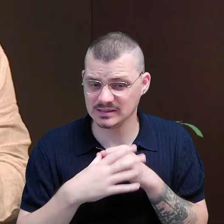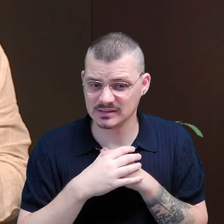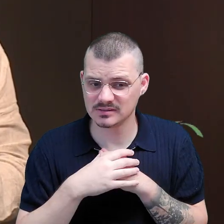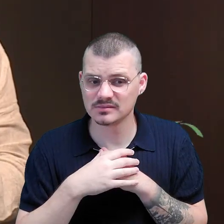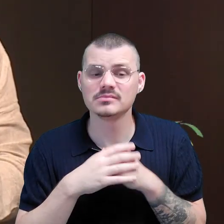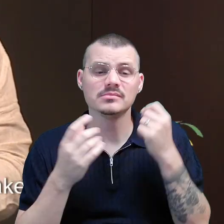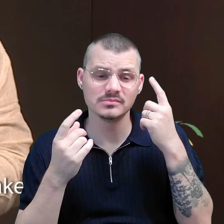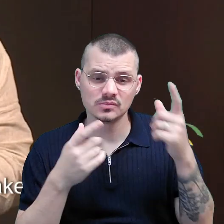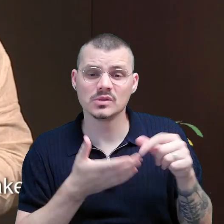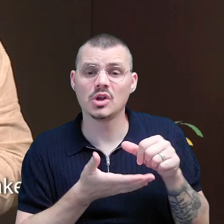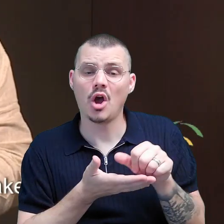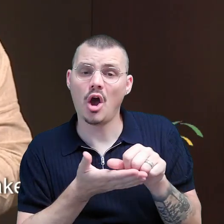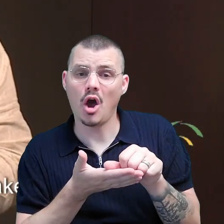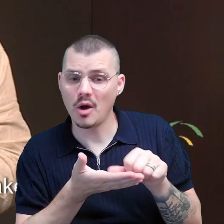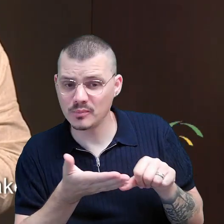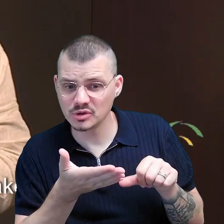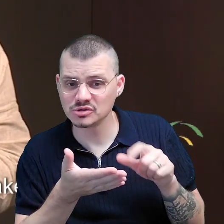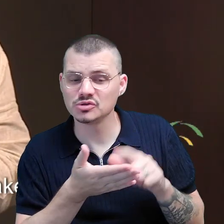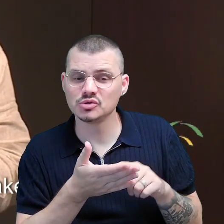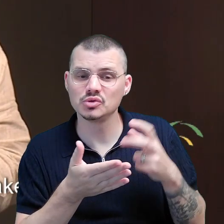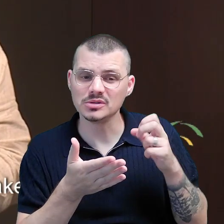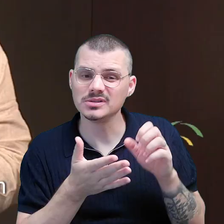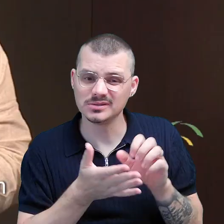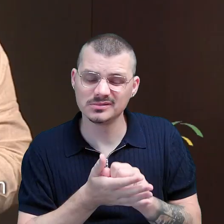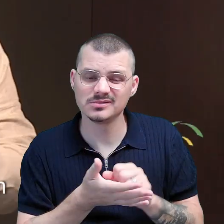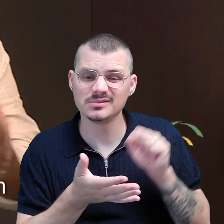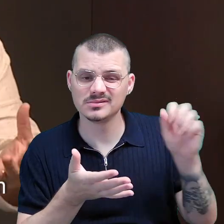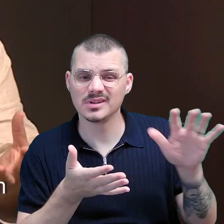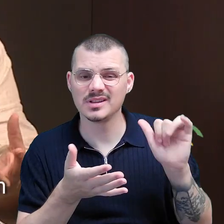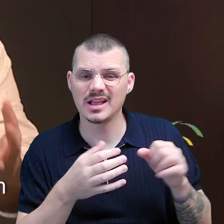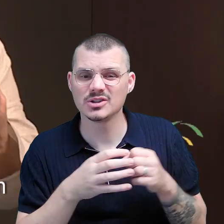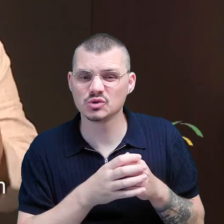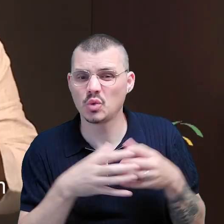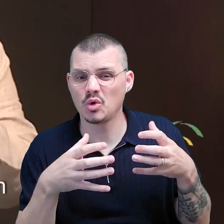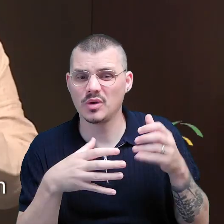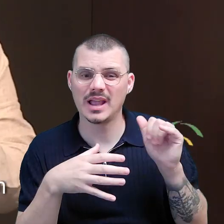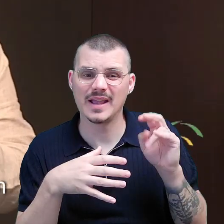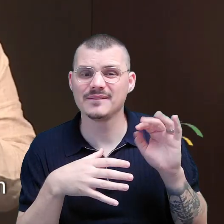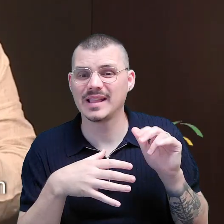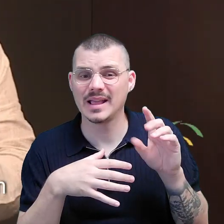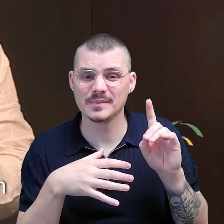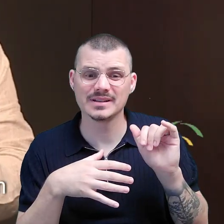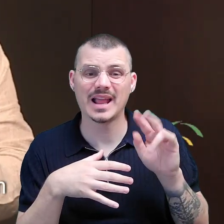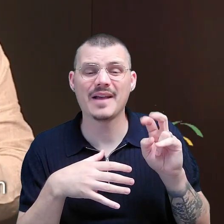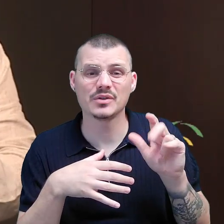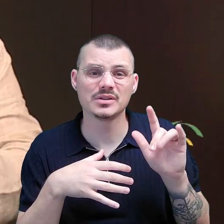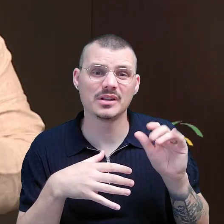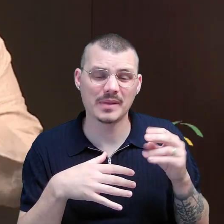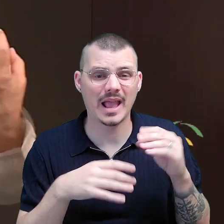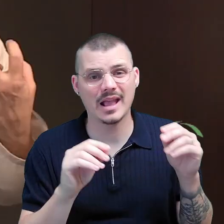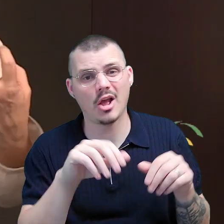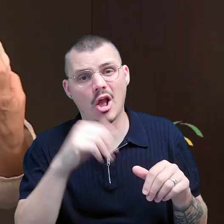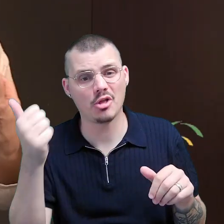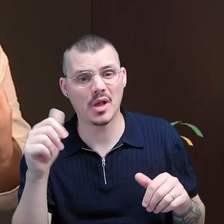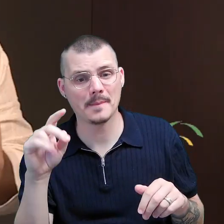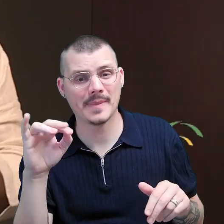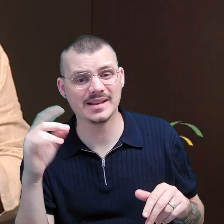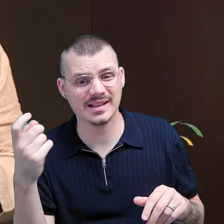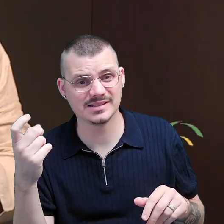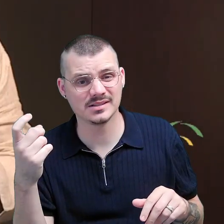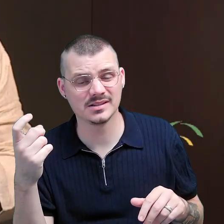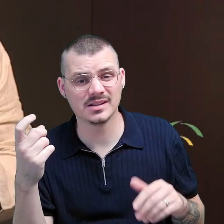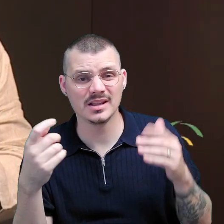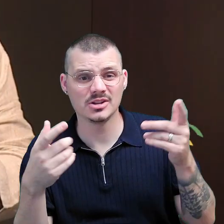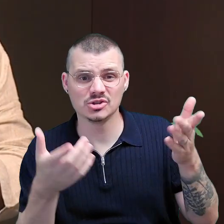guessed. At least when she got an operation to take out that swollen, inflamed diverticulum and her other